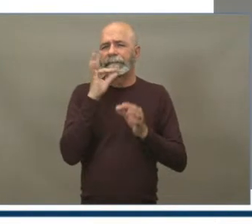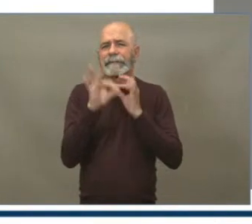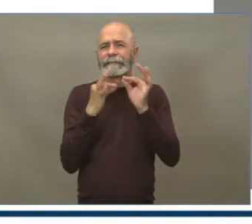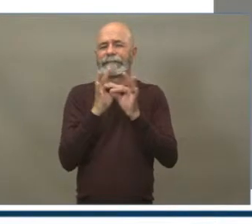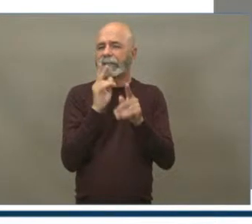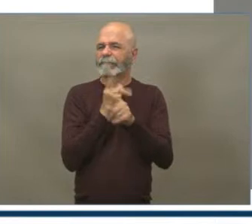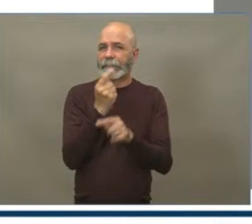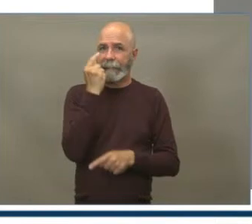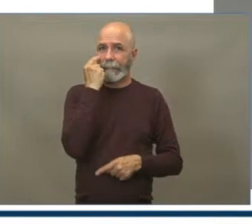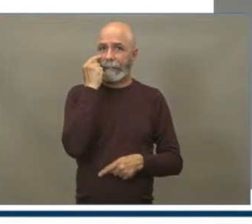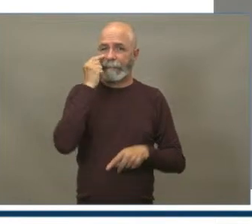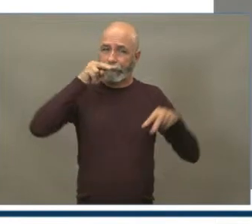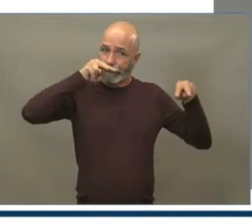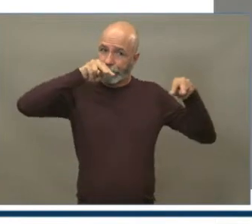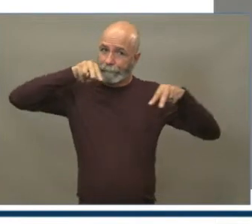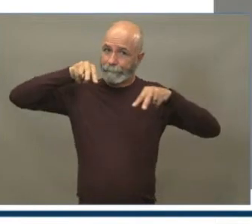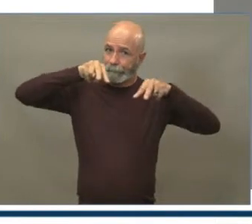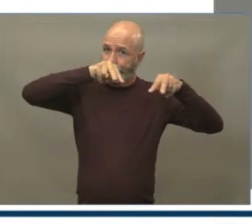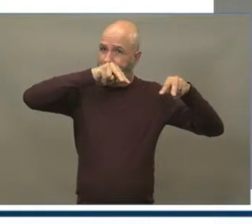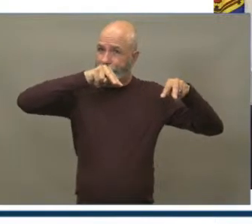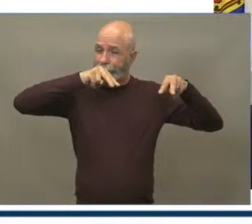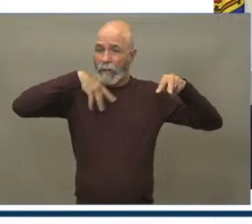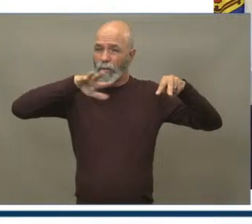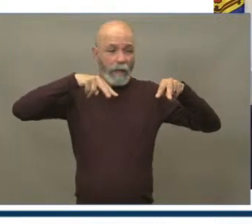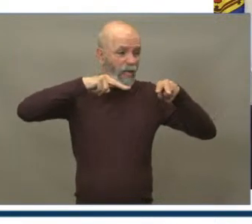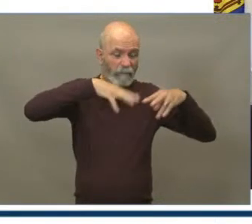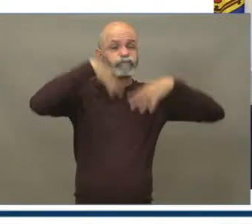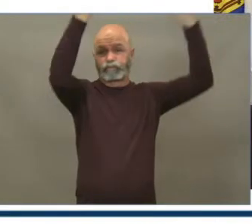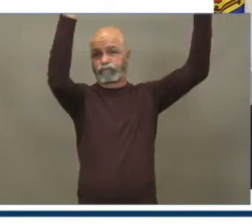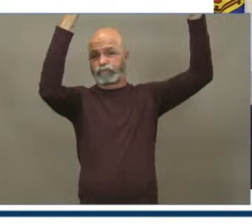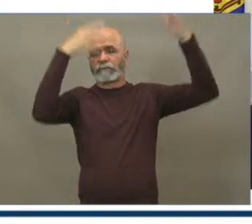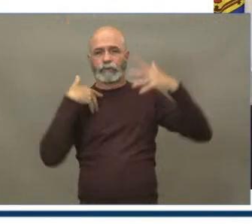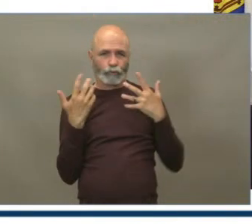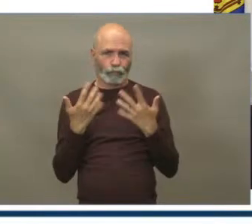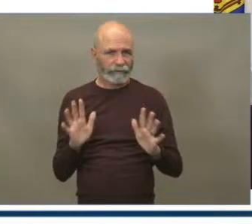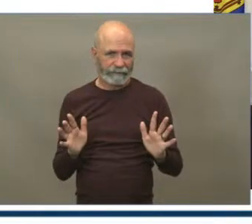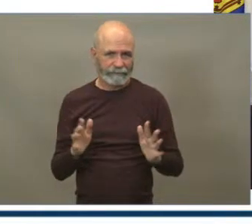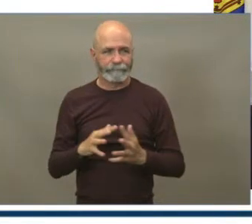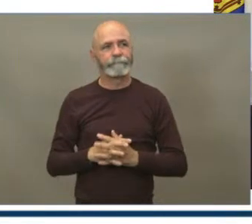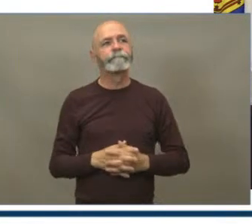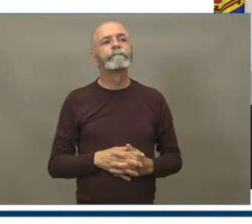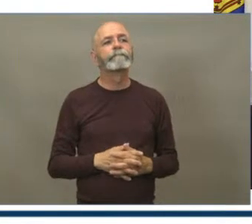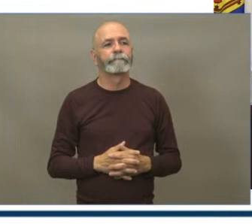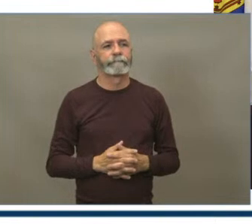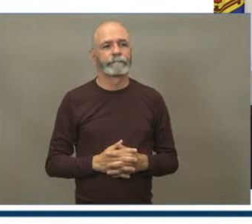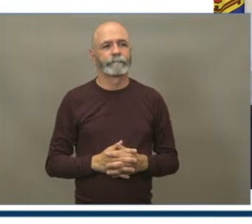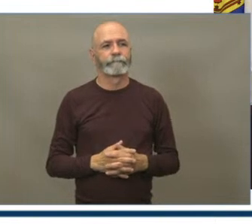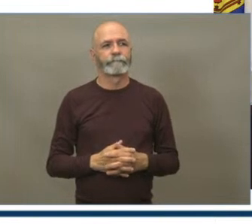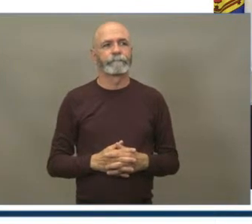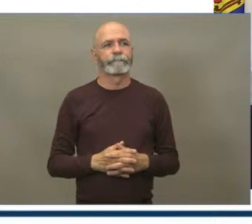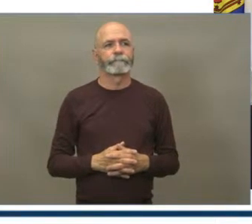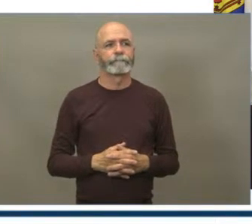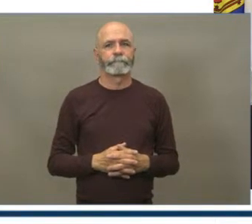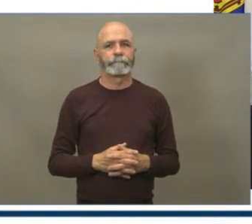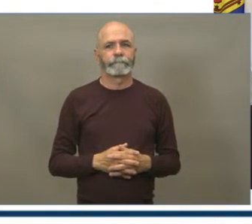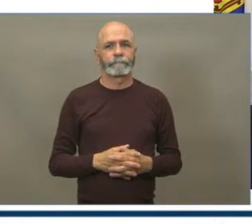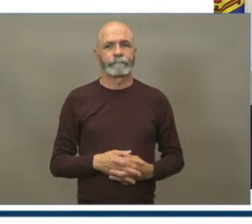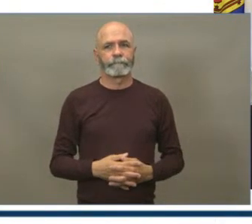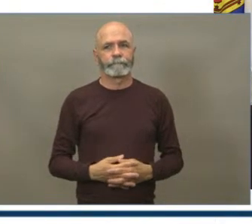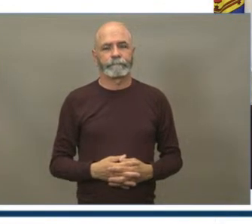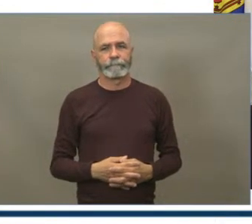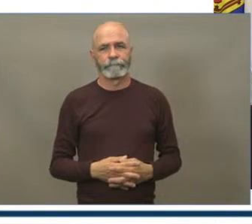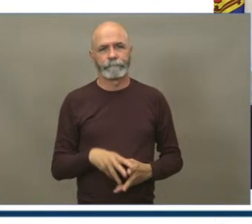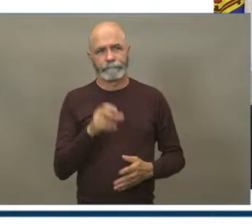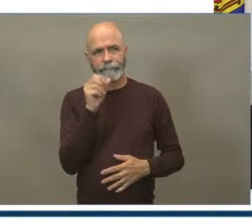not overwhelming the lab. Go ahead with your follow-up, Victoria. Thanks. And Dr. Strang, I'm also